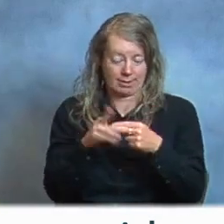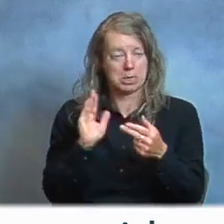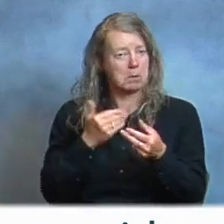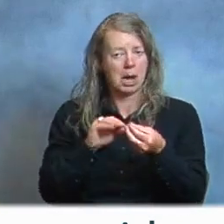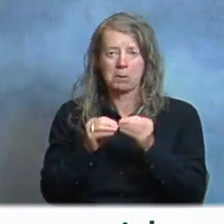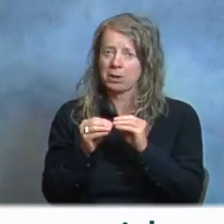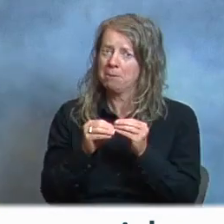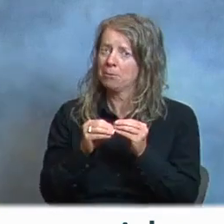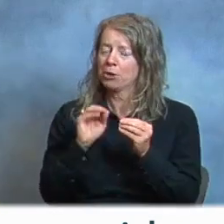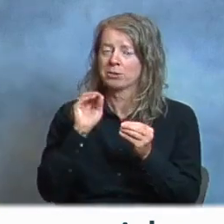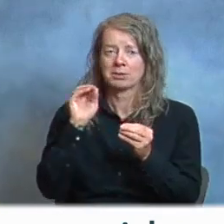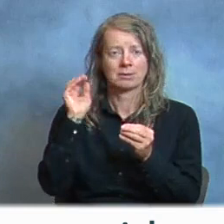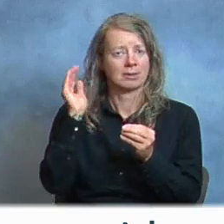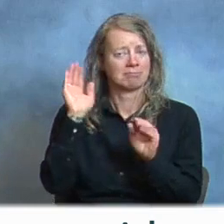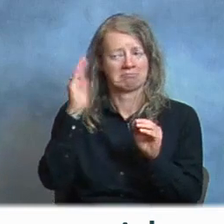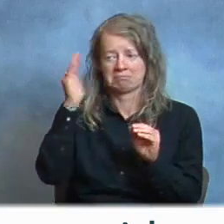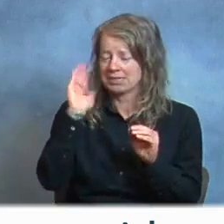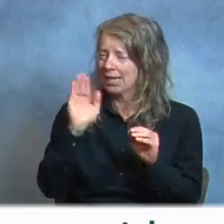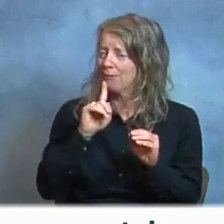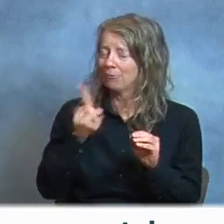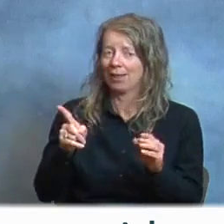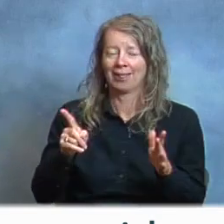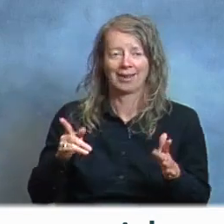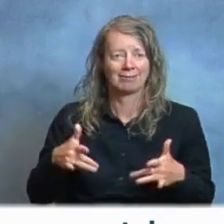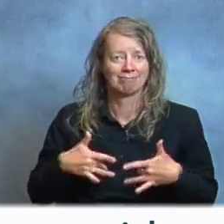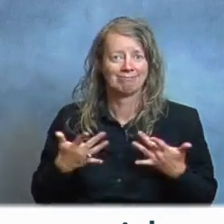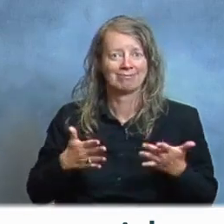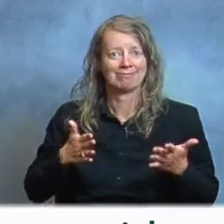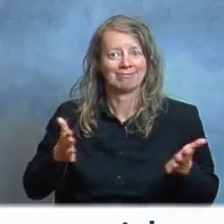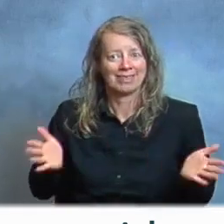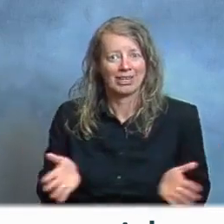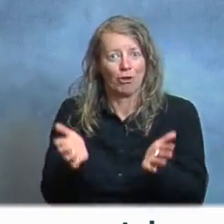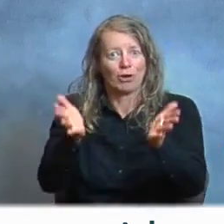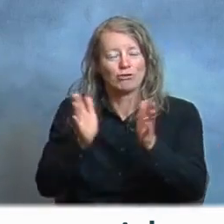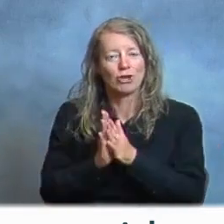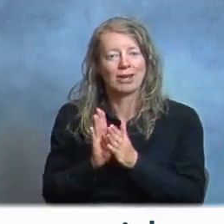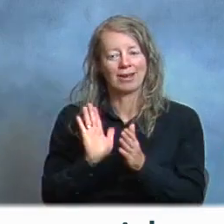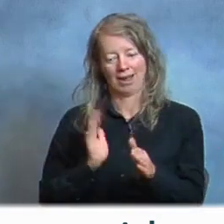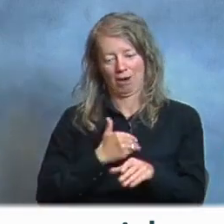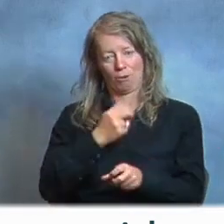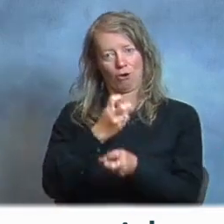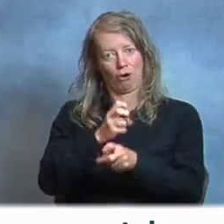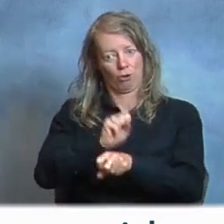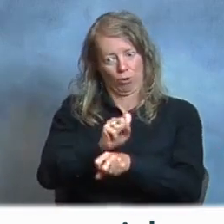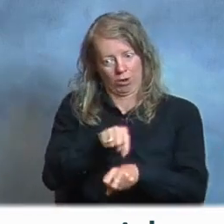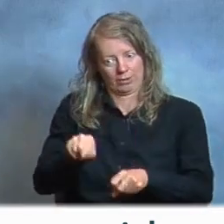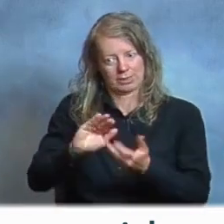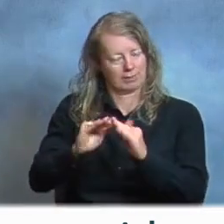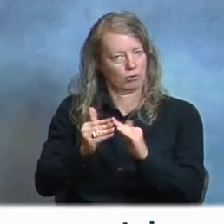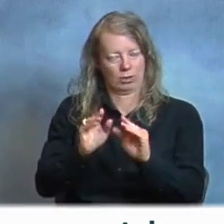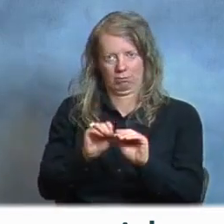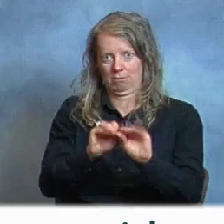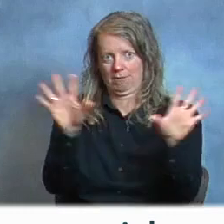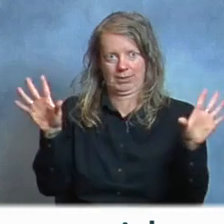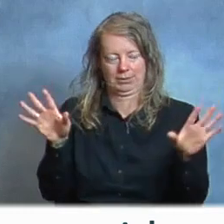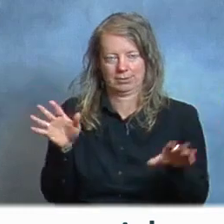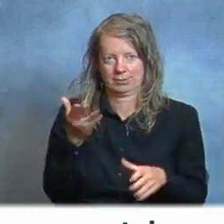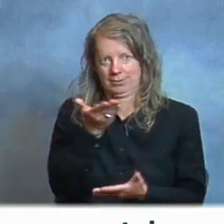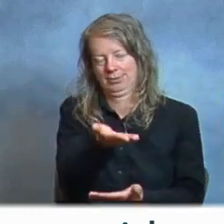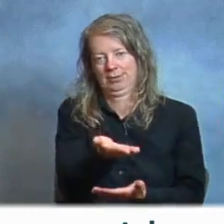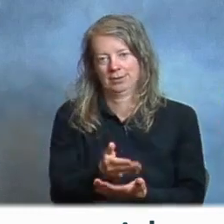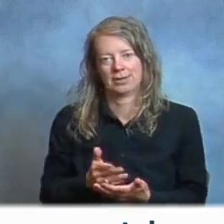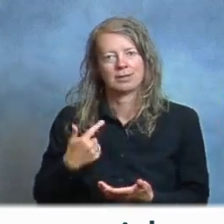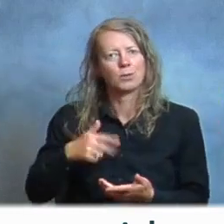looking very encouraging. You know, our hard work as a community is certainly evident as we see those